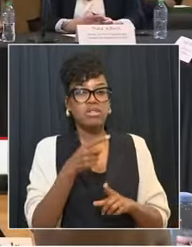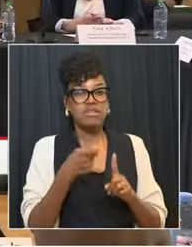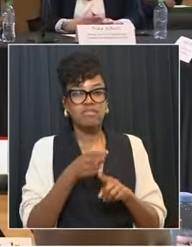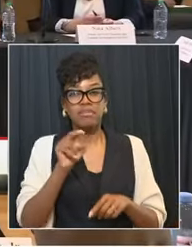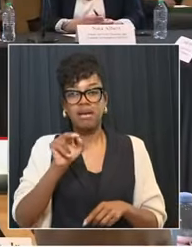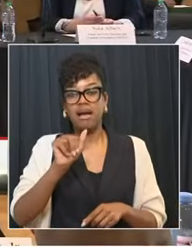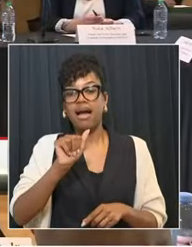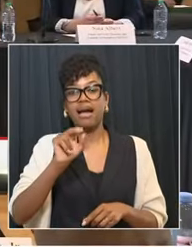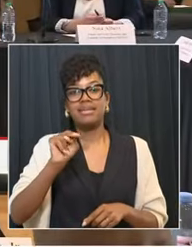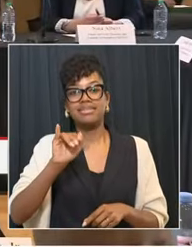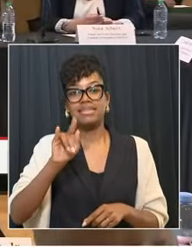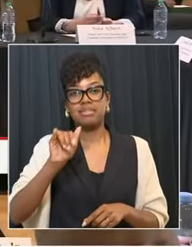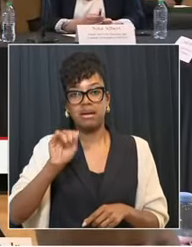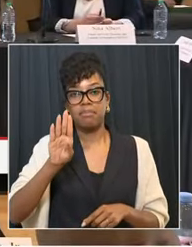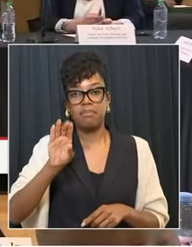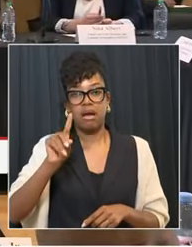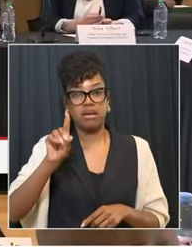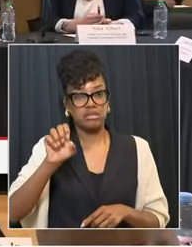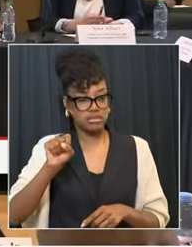All right, thank you very much,